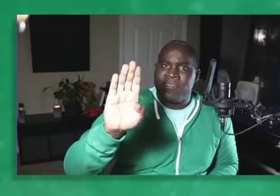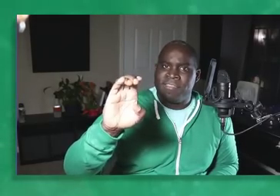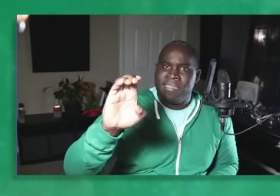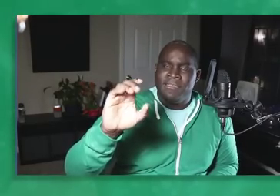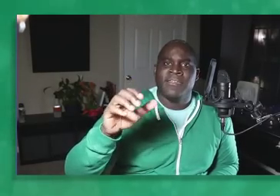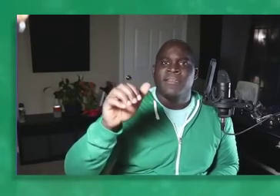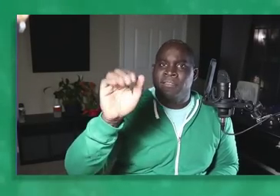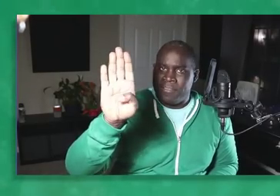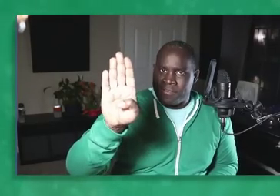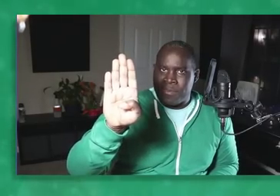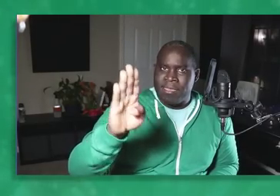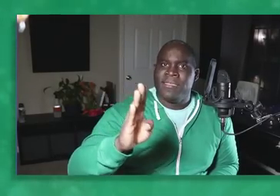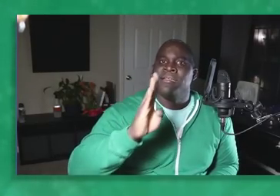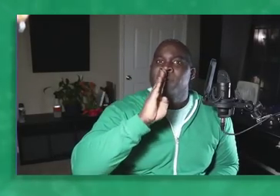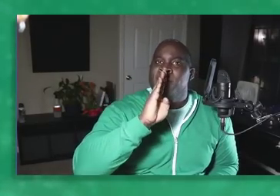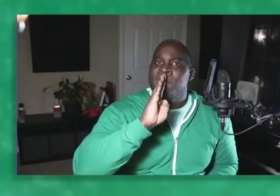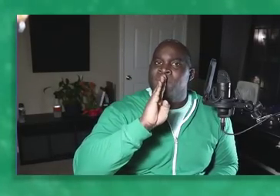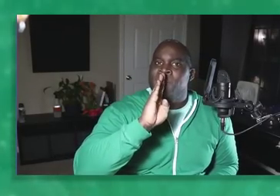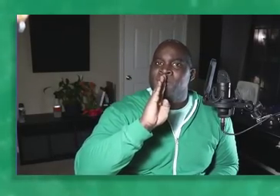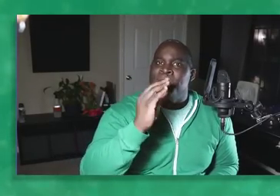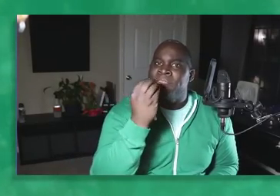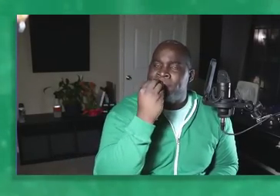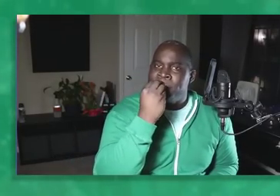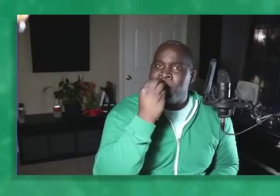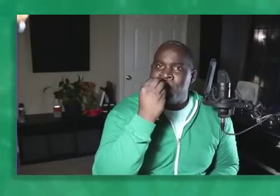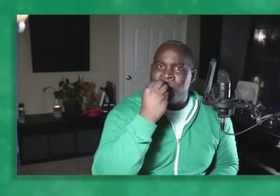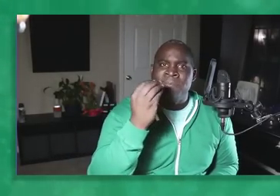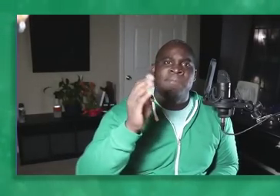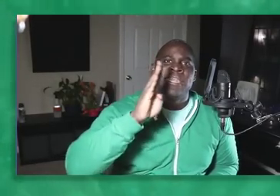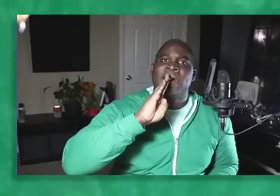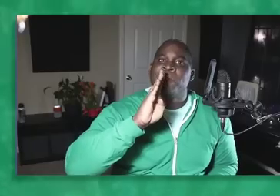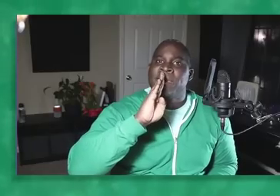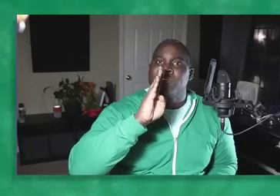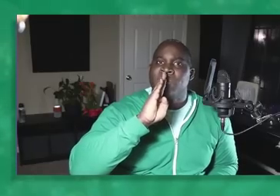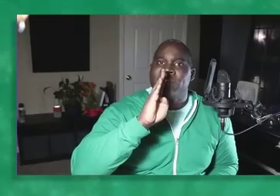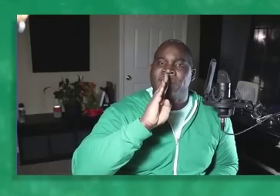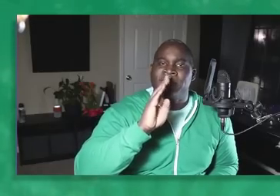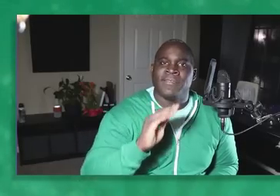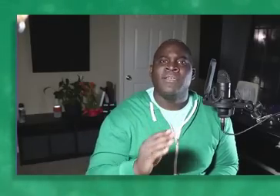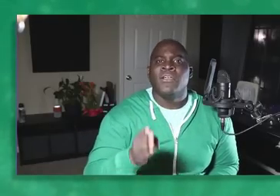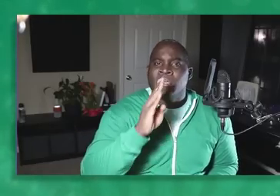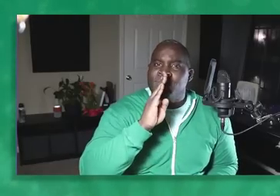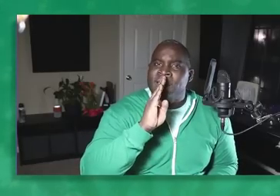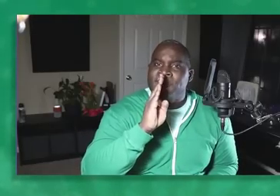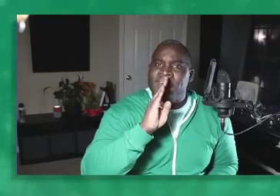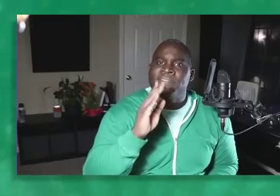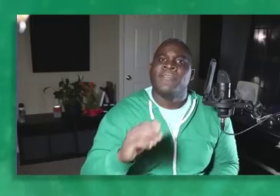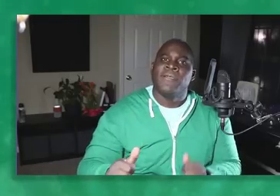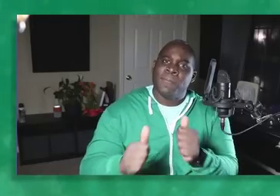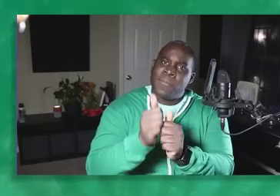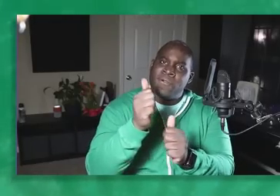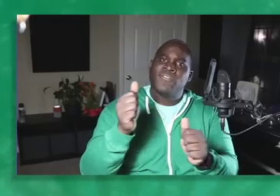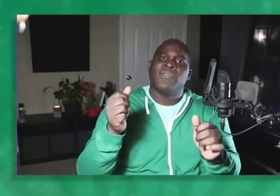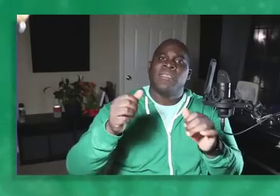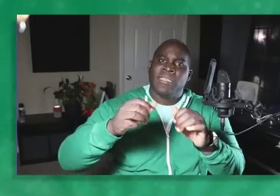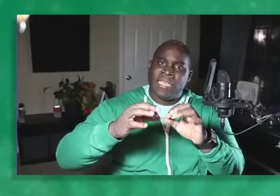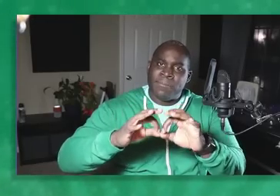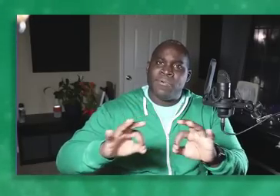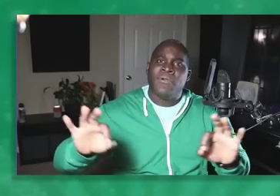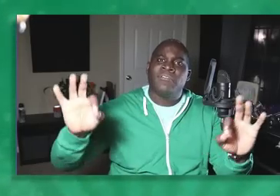A, B, C? This is B. Make the food motion, and now it becomes breakfast. Breakfast,